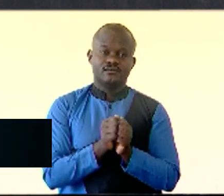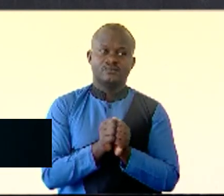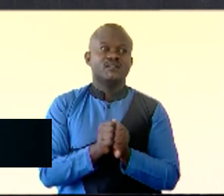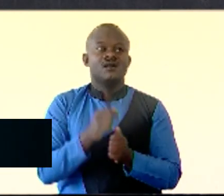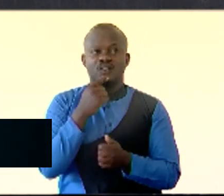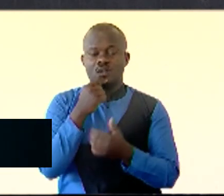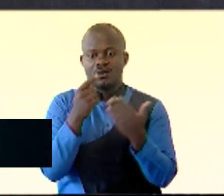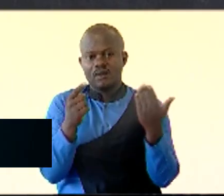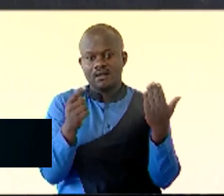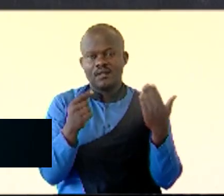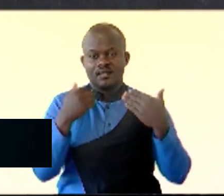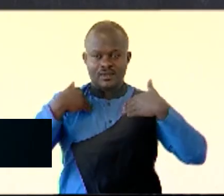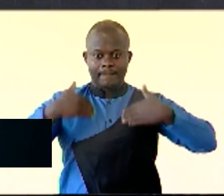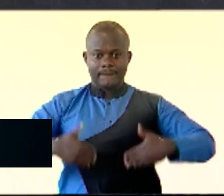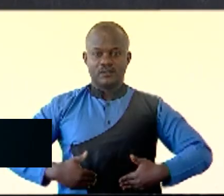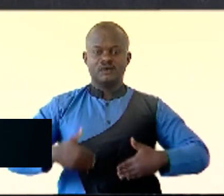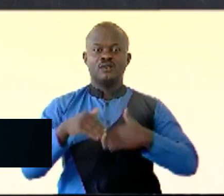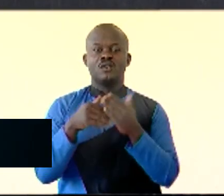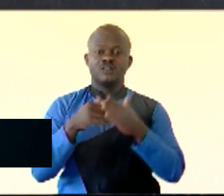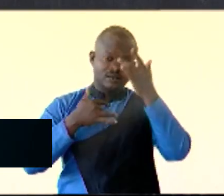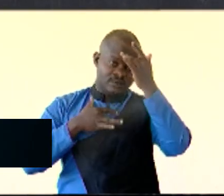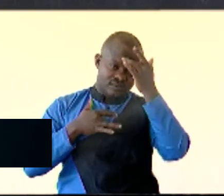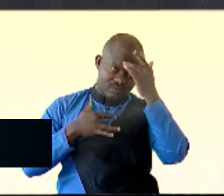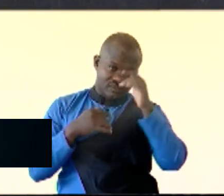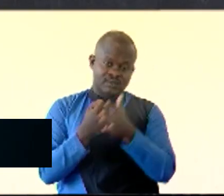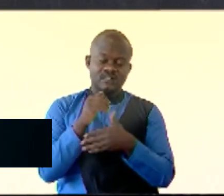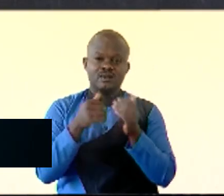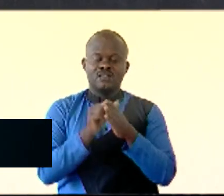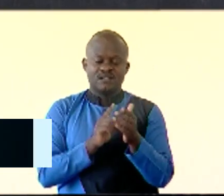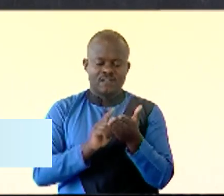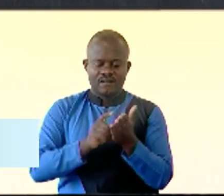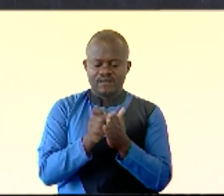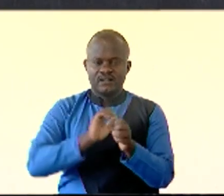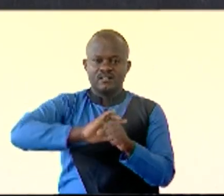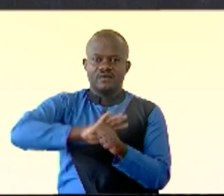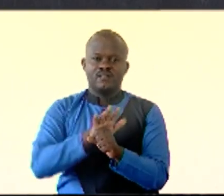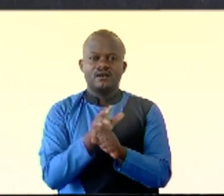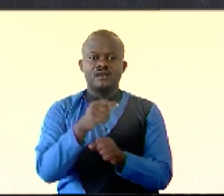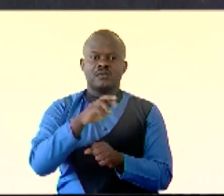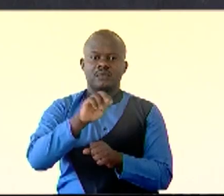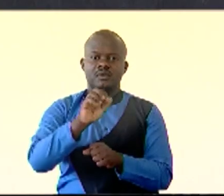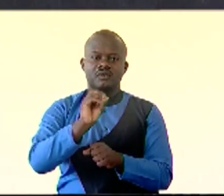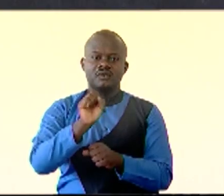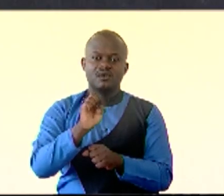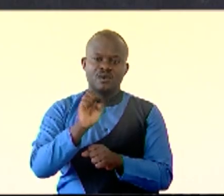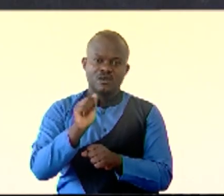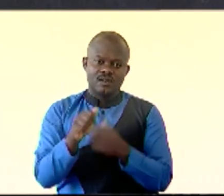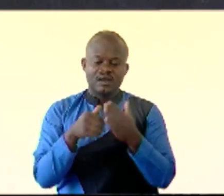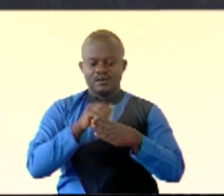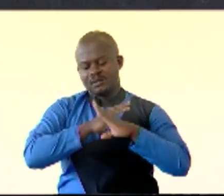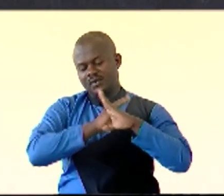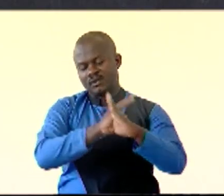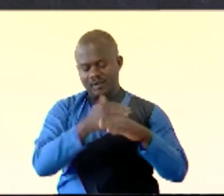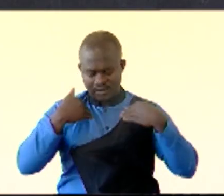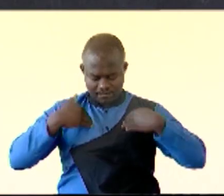So the body, or these diseases caused by bacteria, viruses, protozoa, can be protected by the